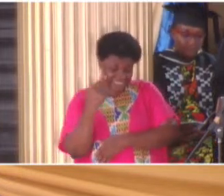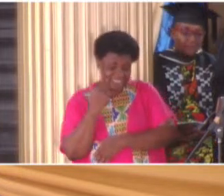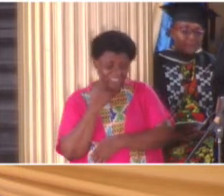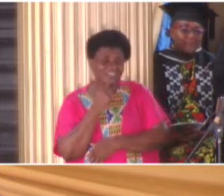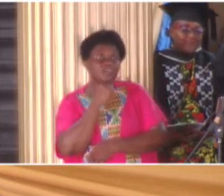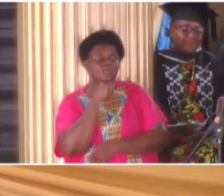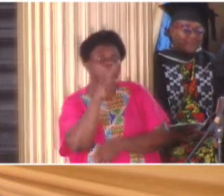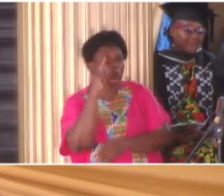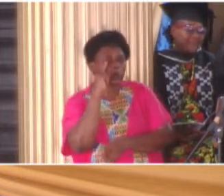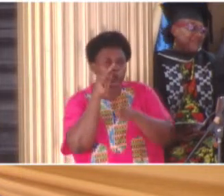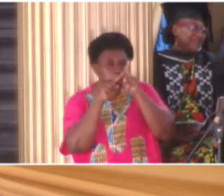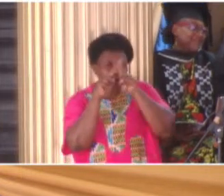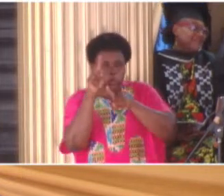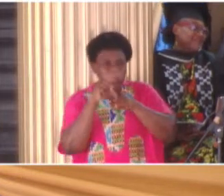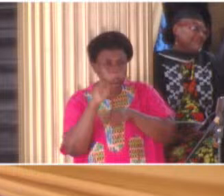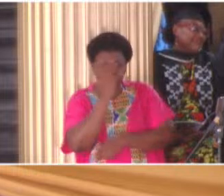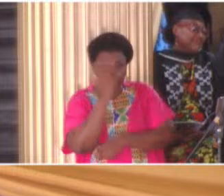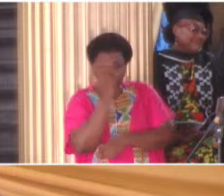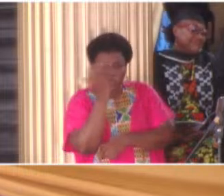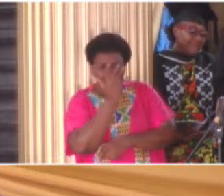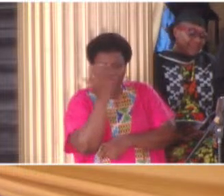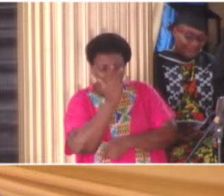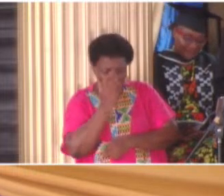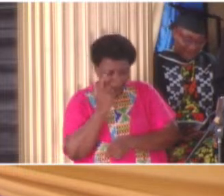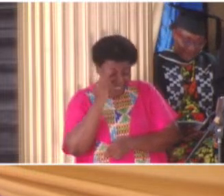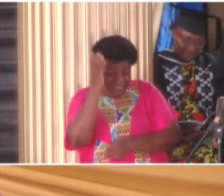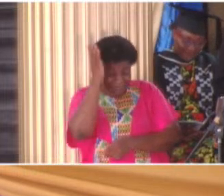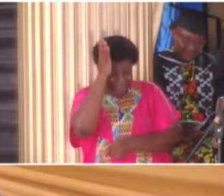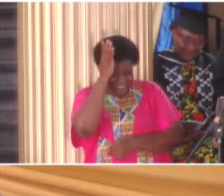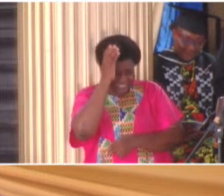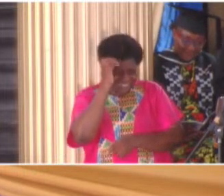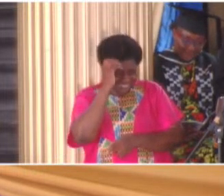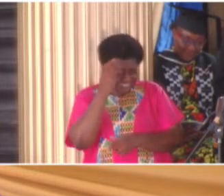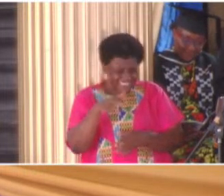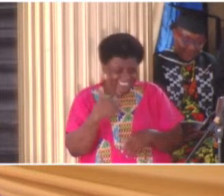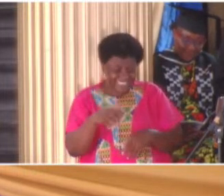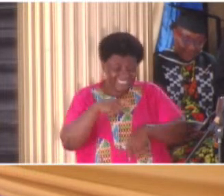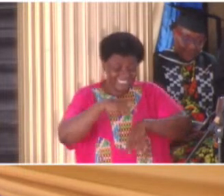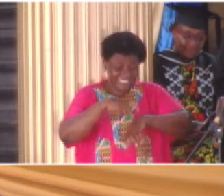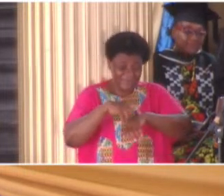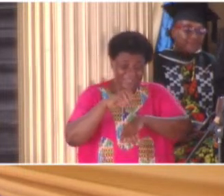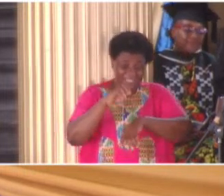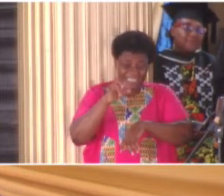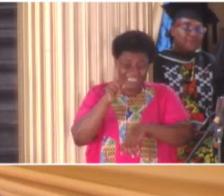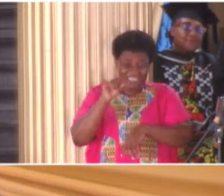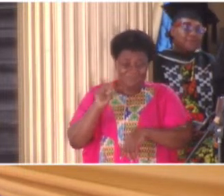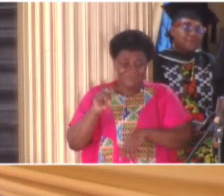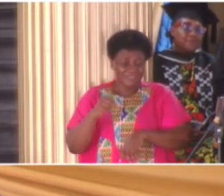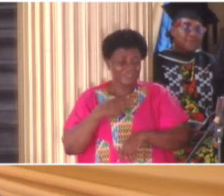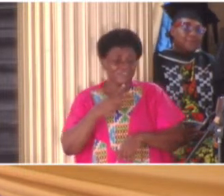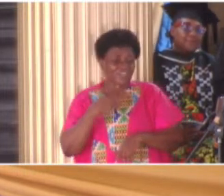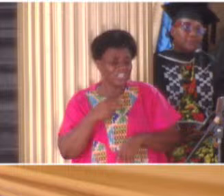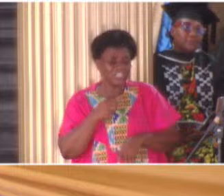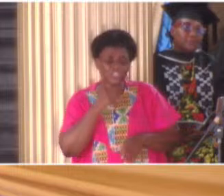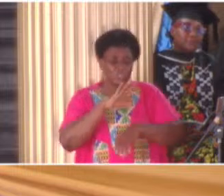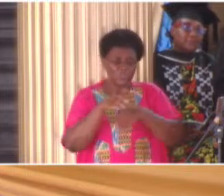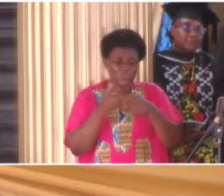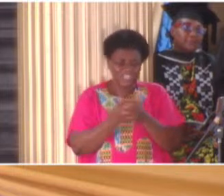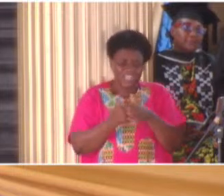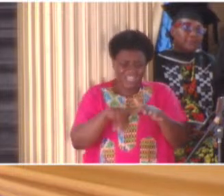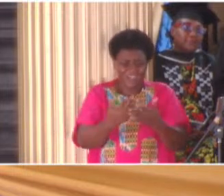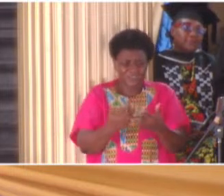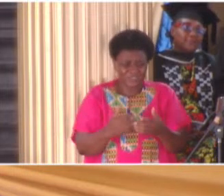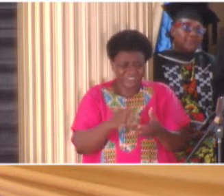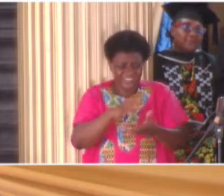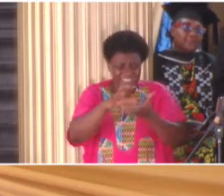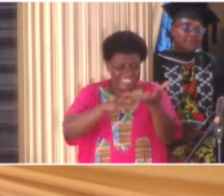stars. My brain resonated at the sound of Dr. Asimen's voice, not in awe, but out of sheer